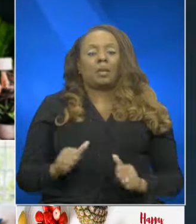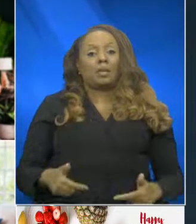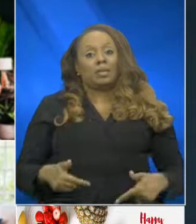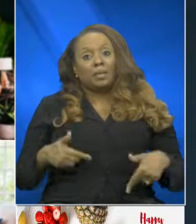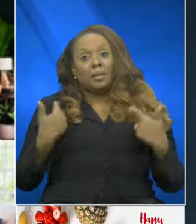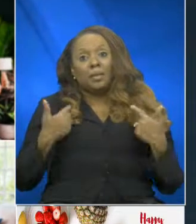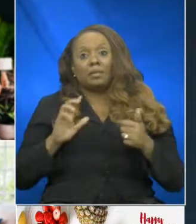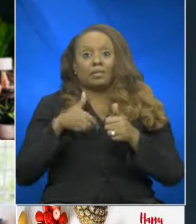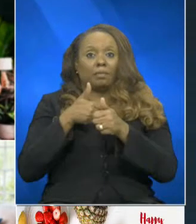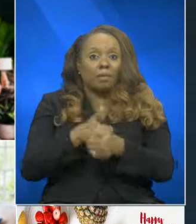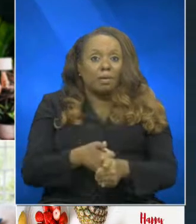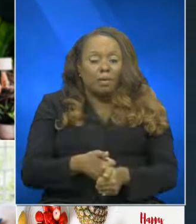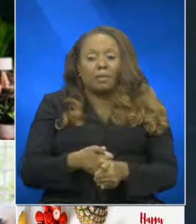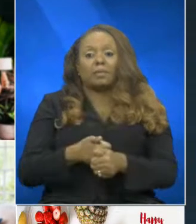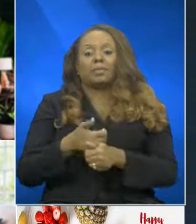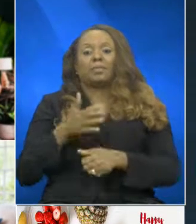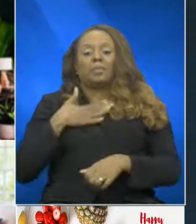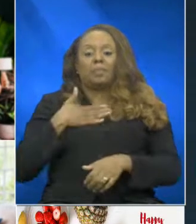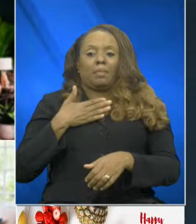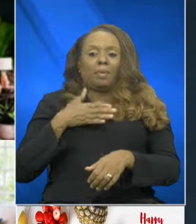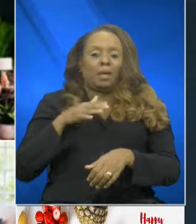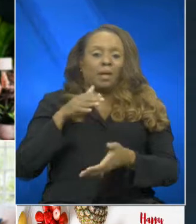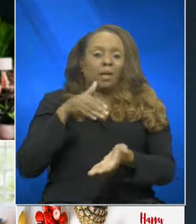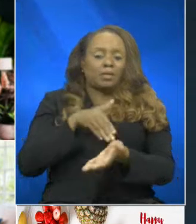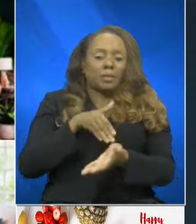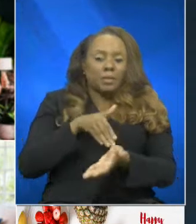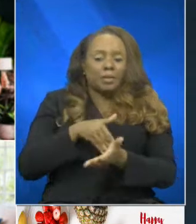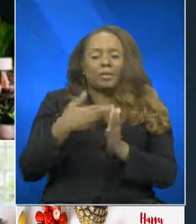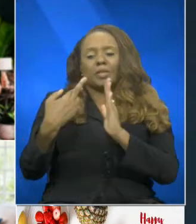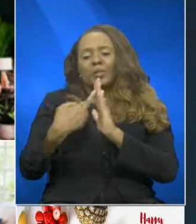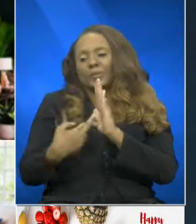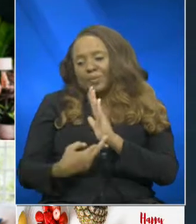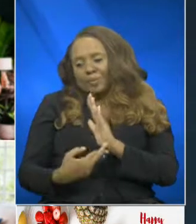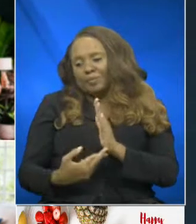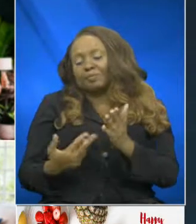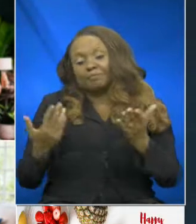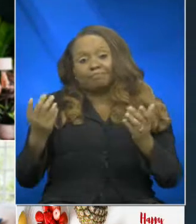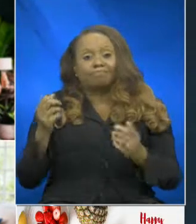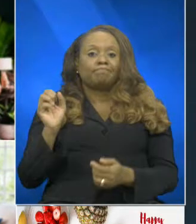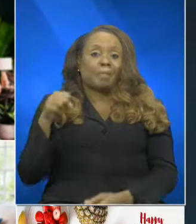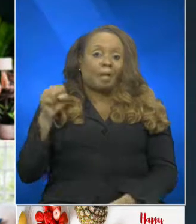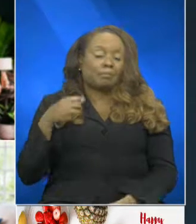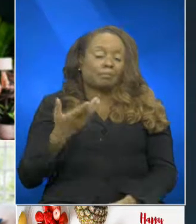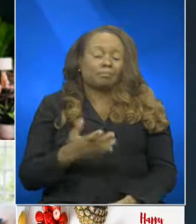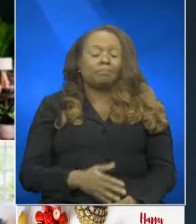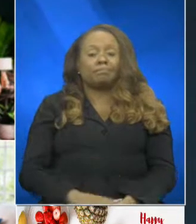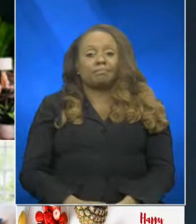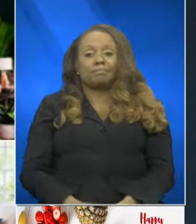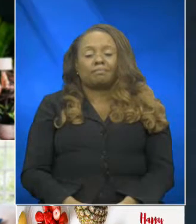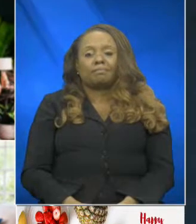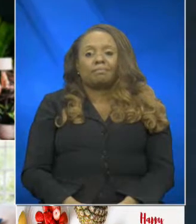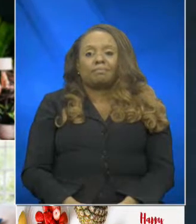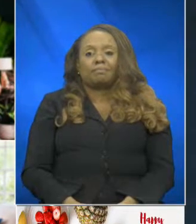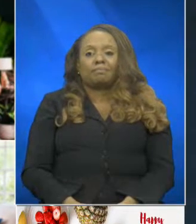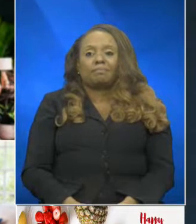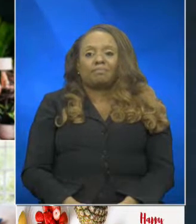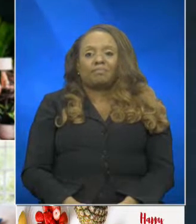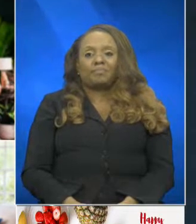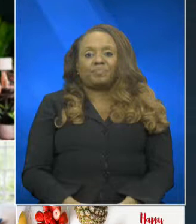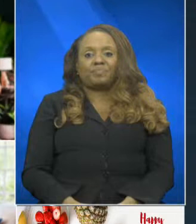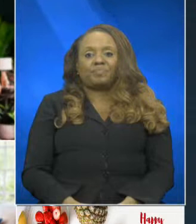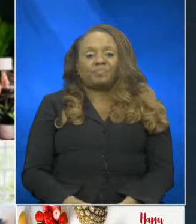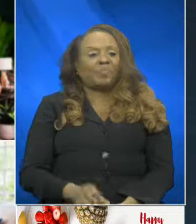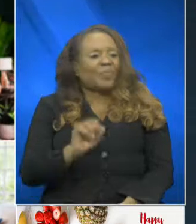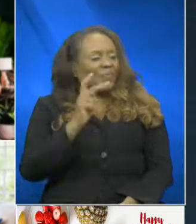and follow the advice of the doctors. Yeah. Okay. Thank you